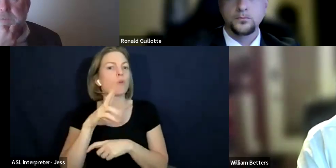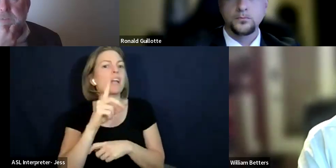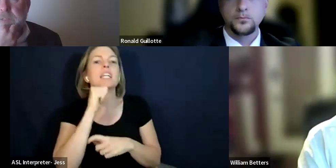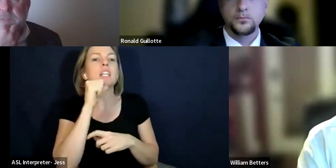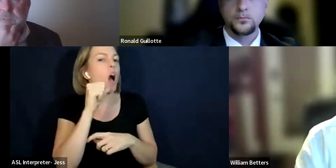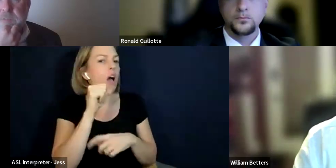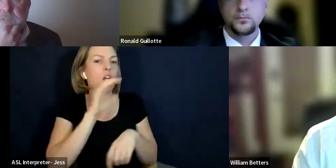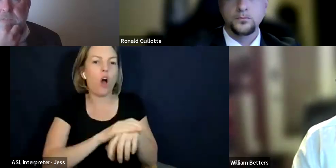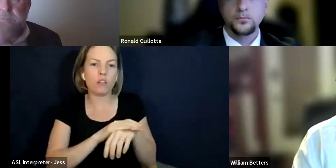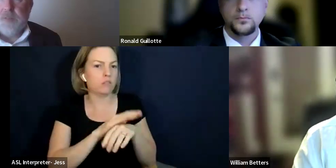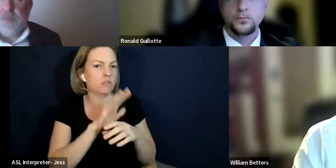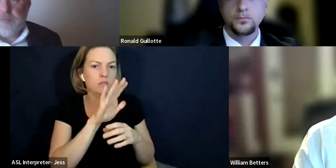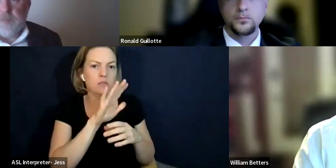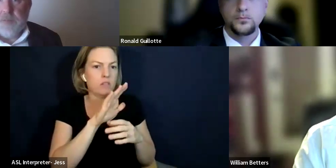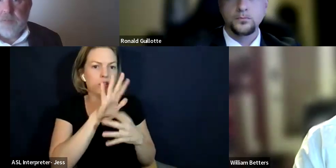books from a DEP perspective.